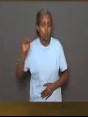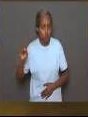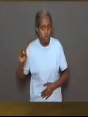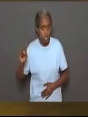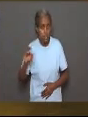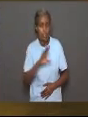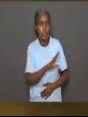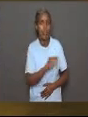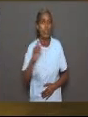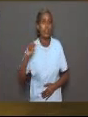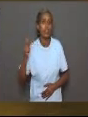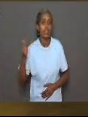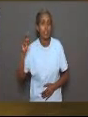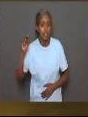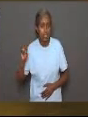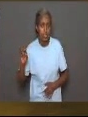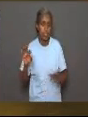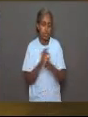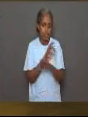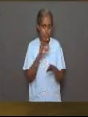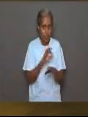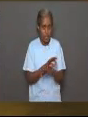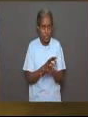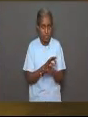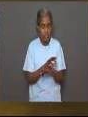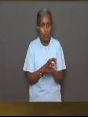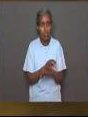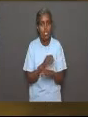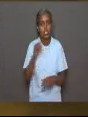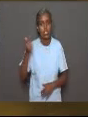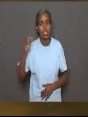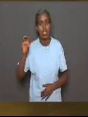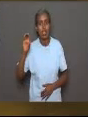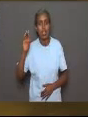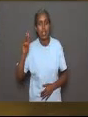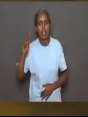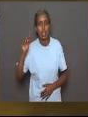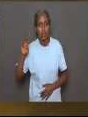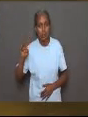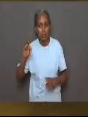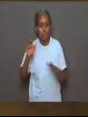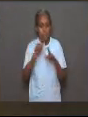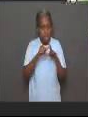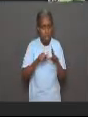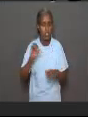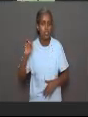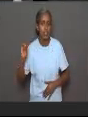cosine, and tangent functions of the acute angle theta.